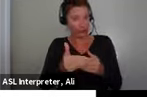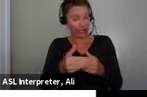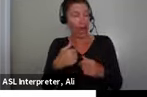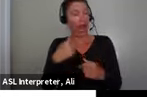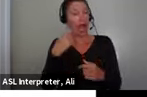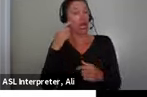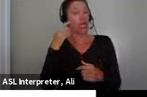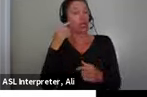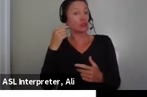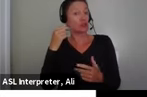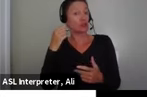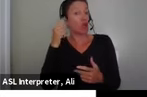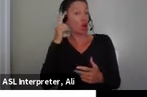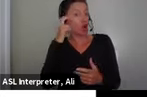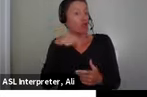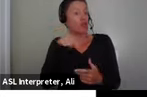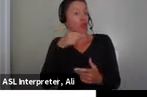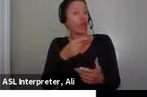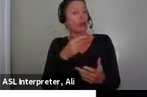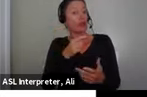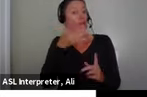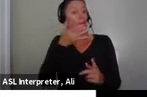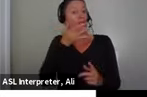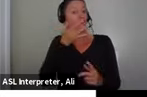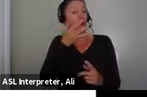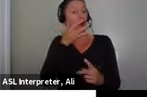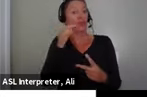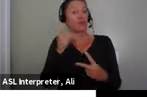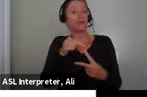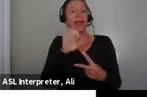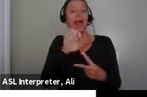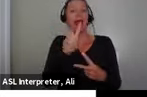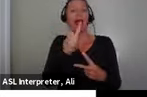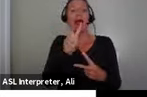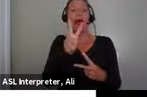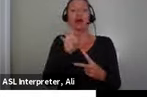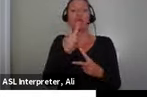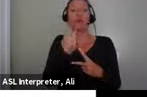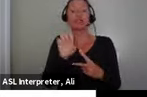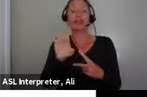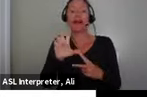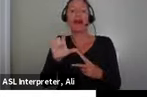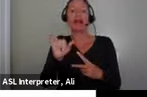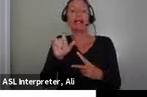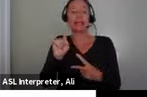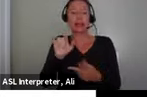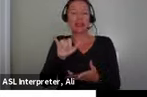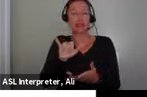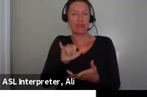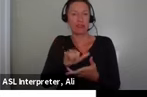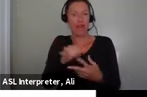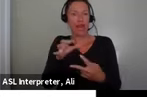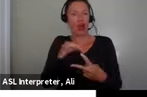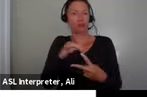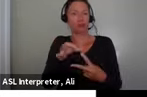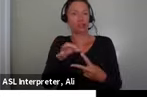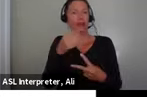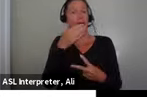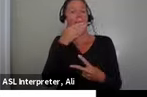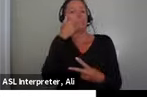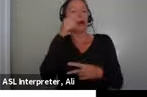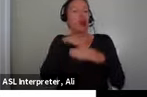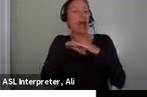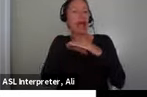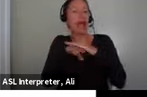Edwards Elliott route. Gives them better access to the shopping mall as well as